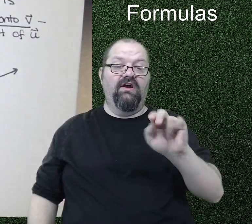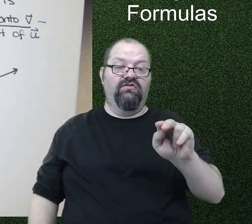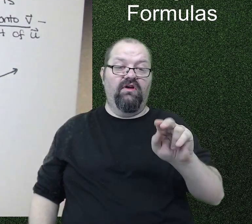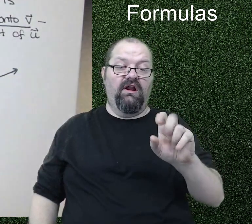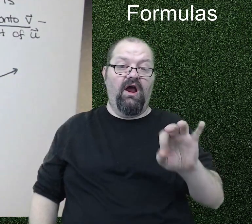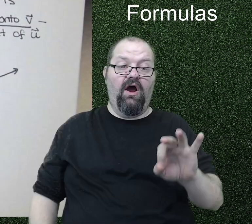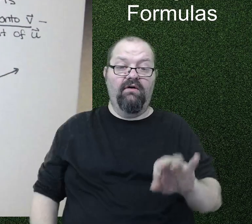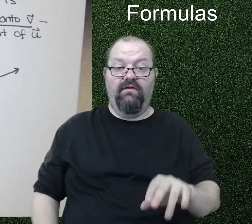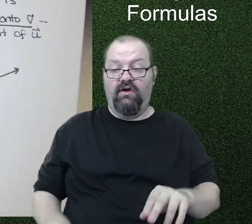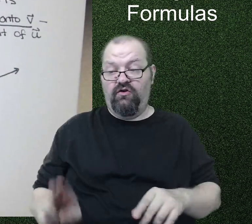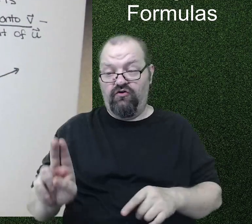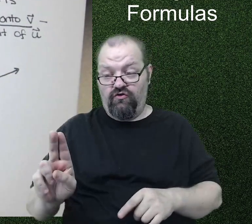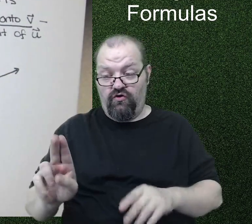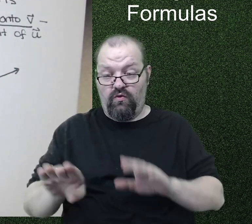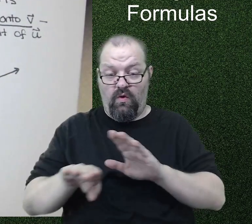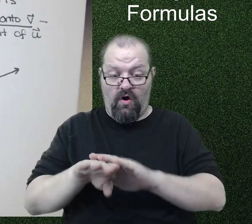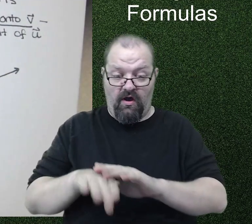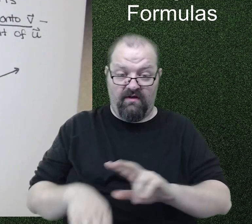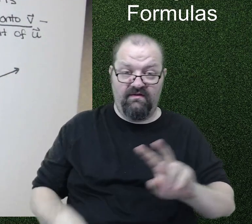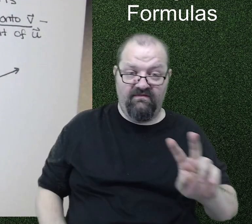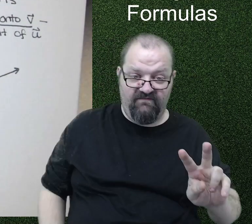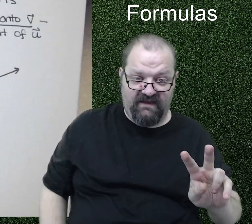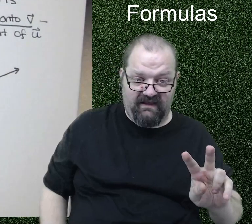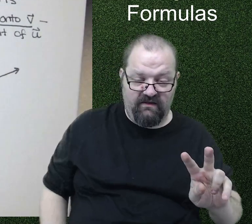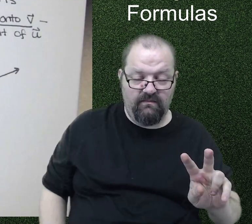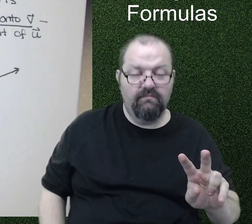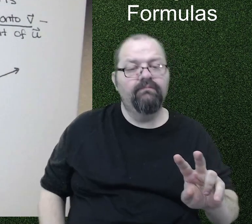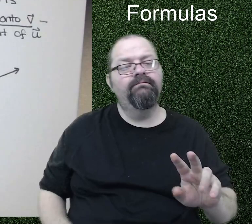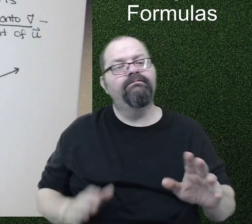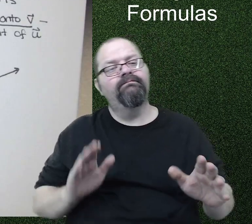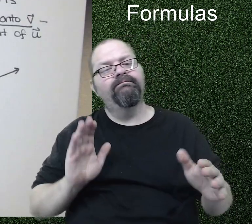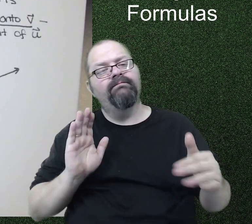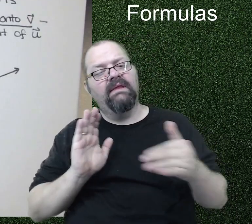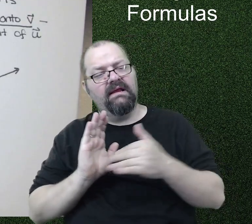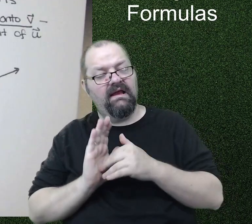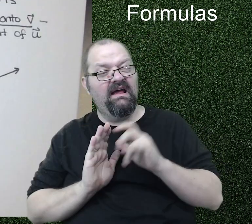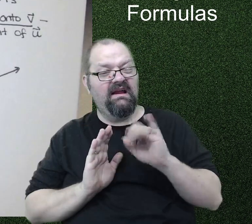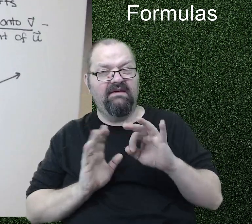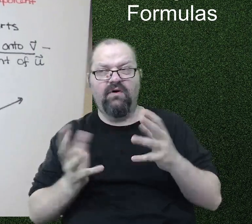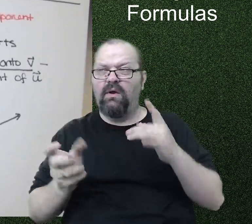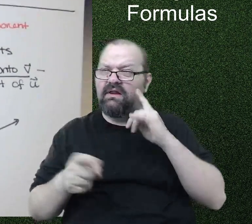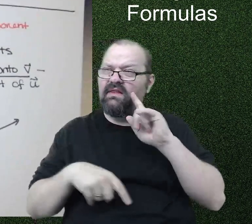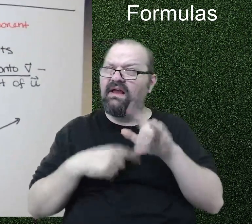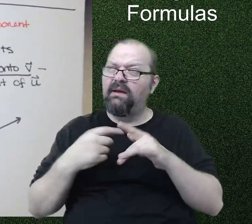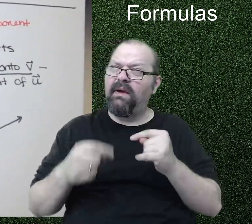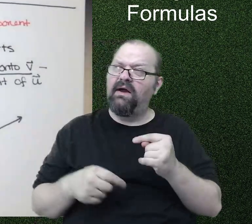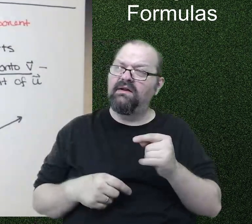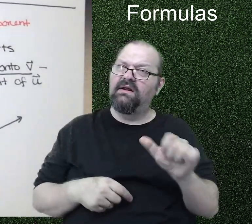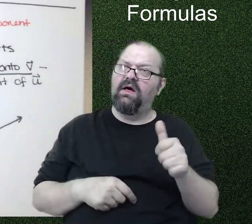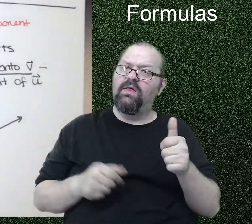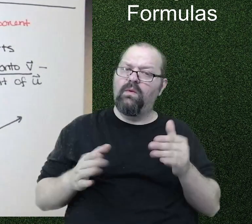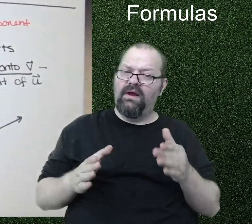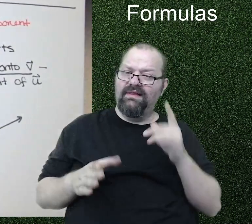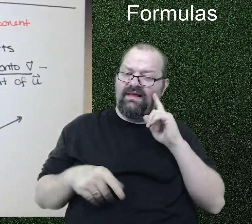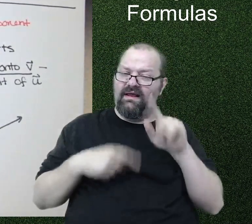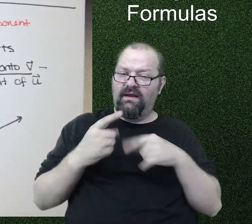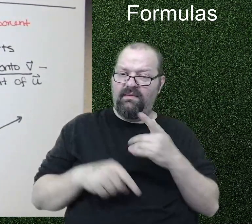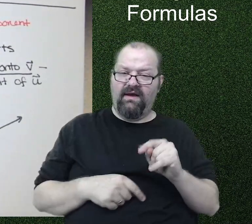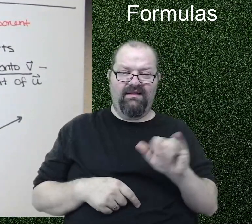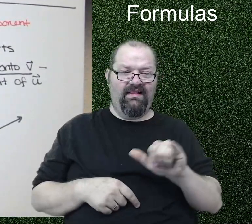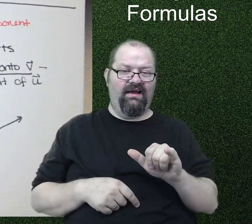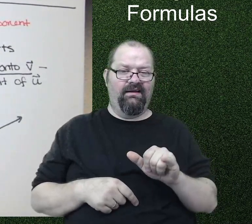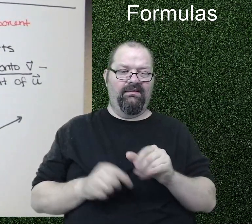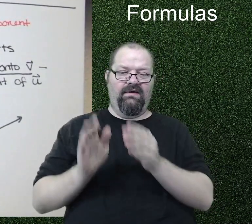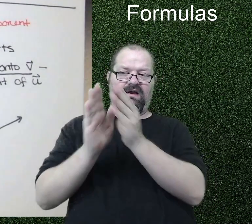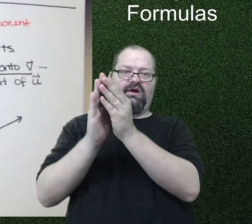V. And again, if you want to think of it intuitively, you can think of it as like a shadow